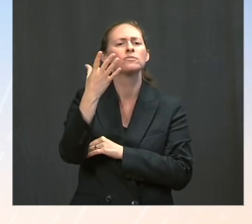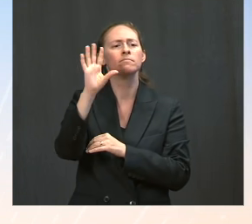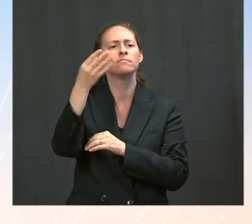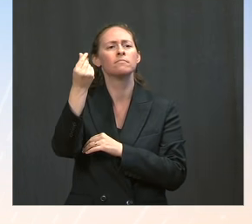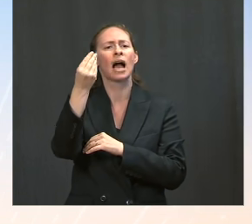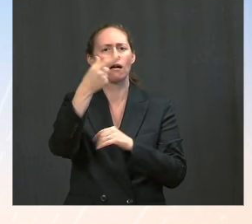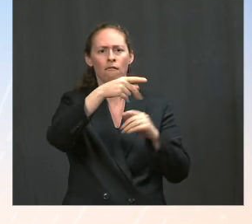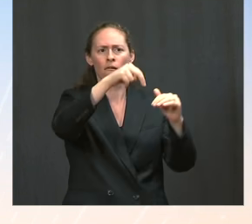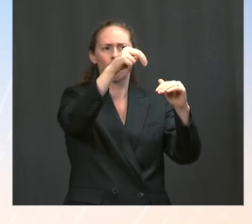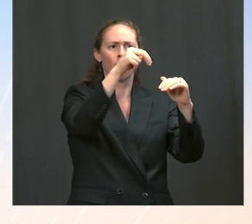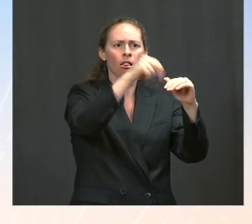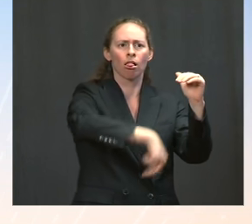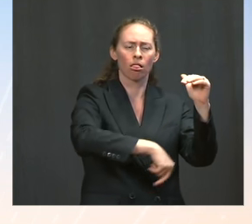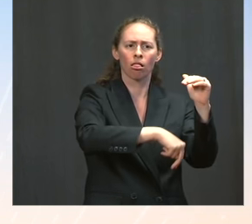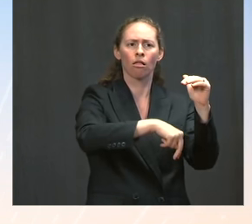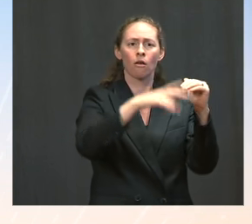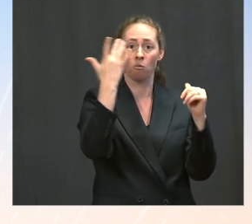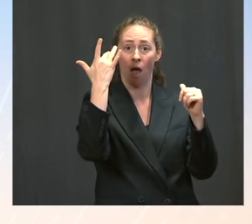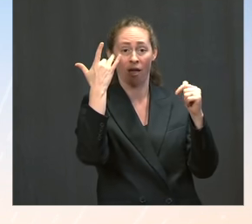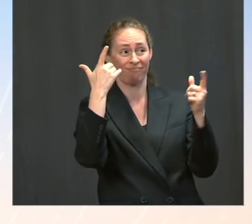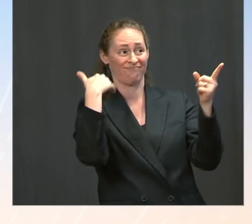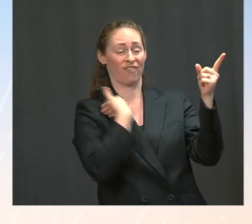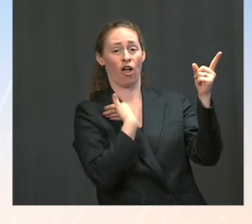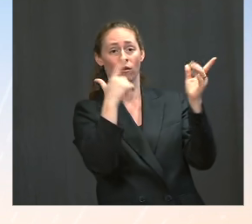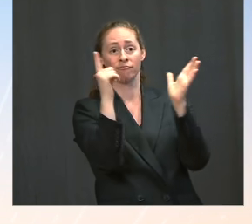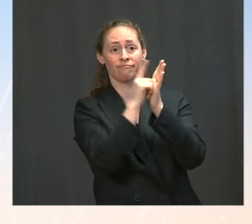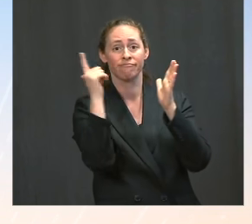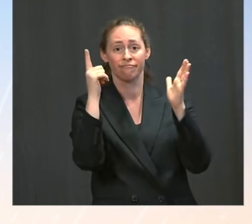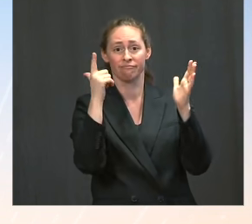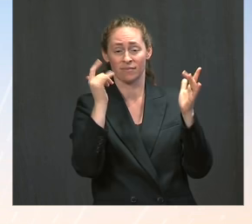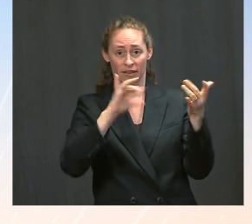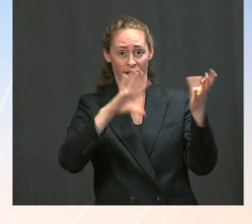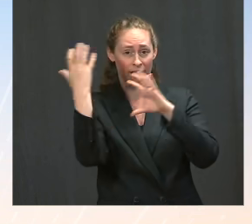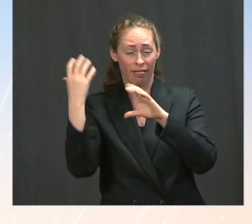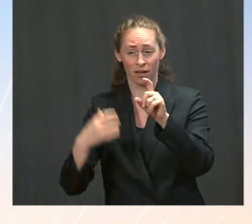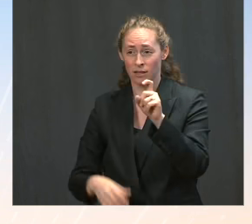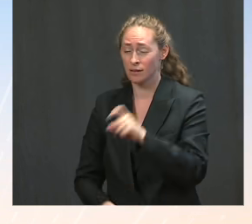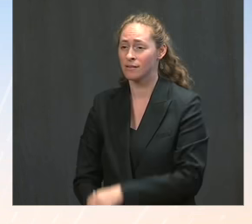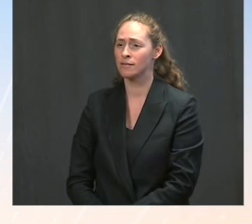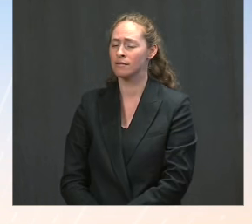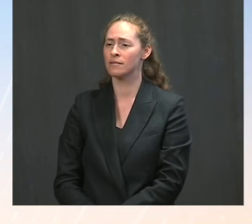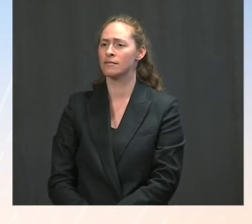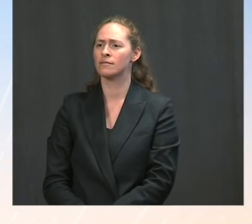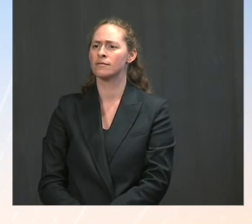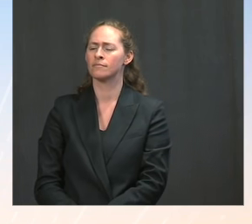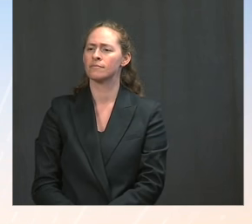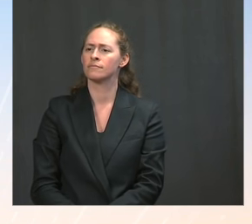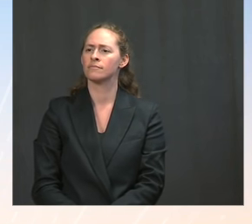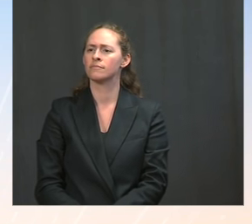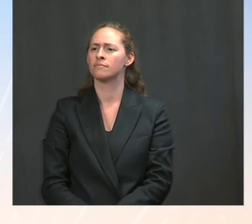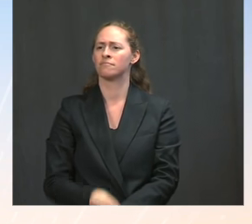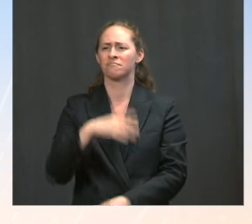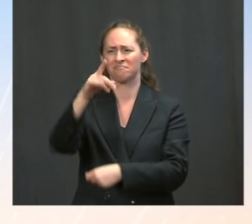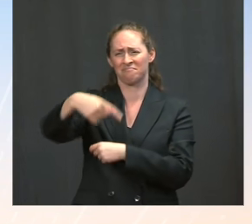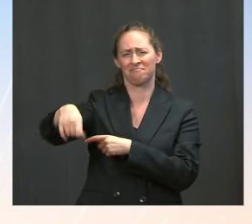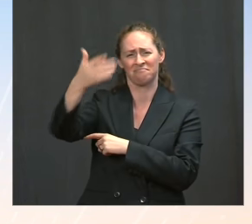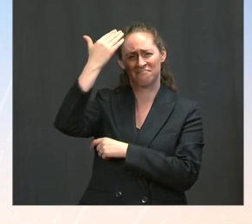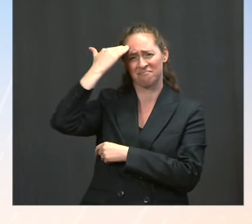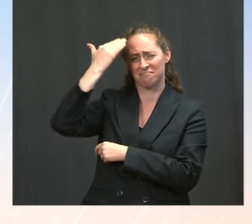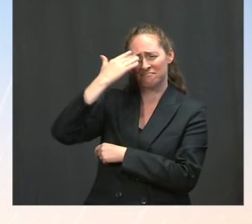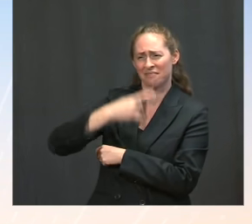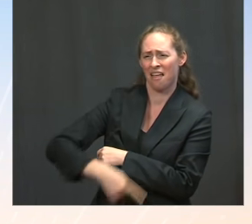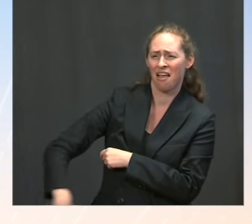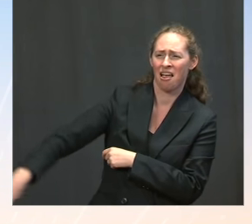So we know that nearly every community in America has been affected, and I want to be clear that of